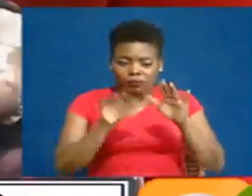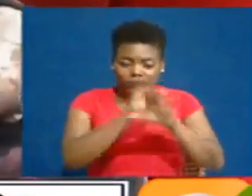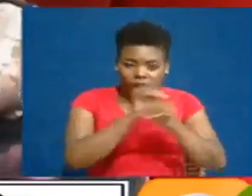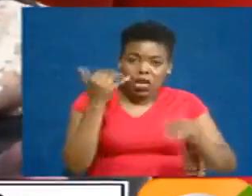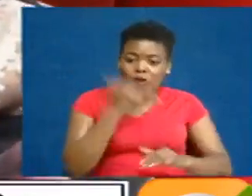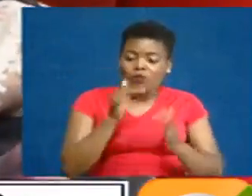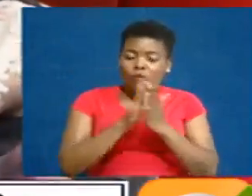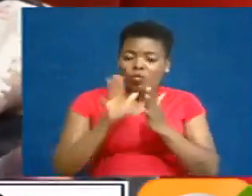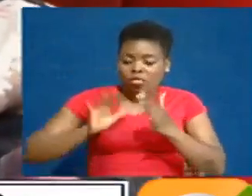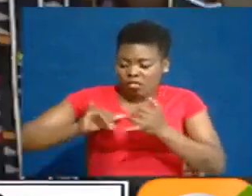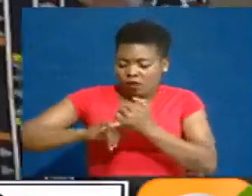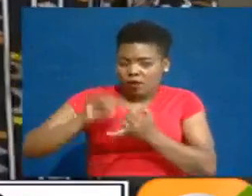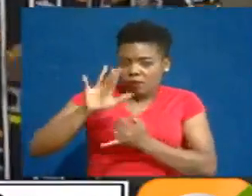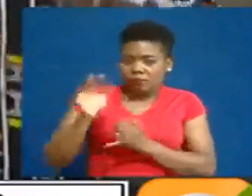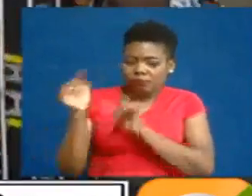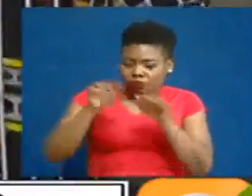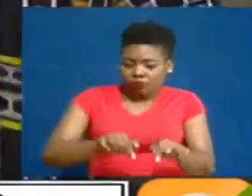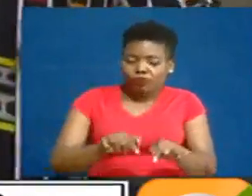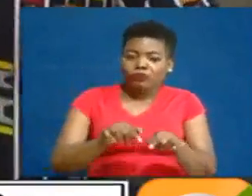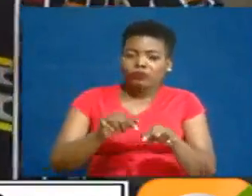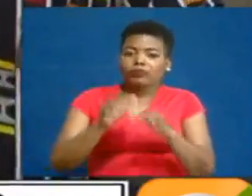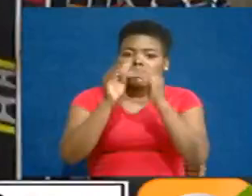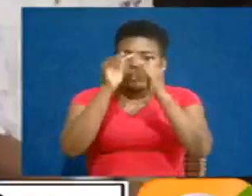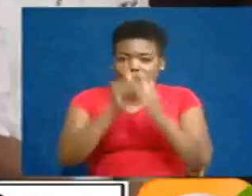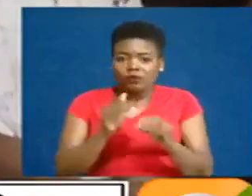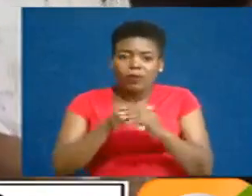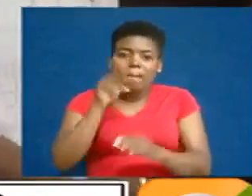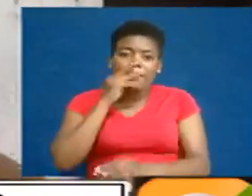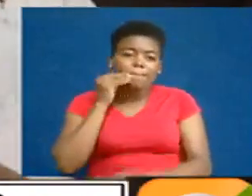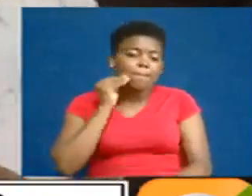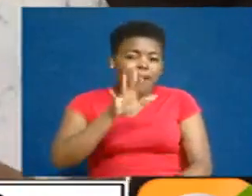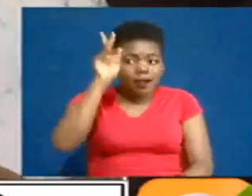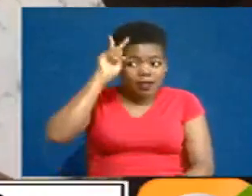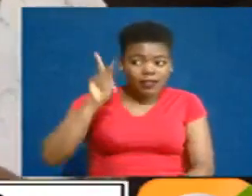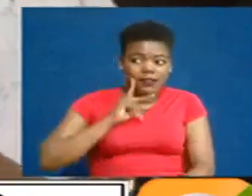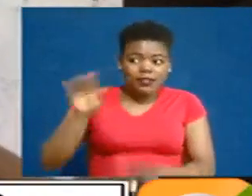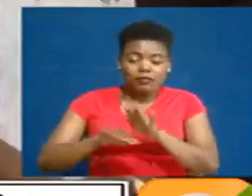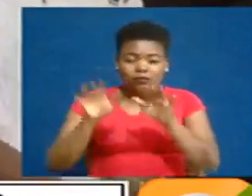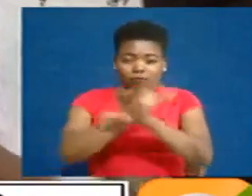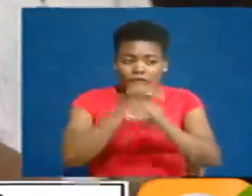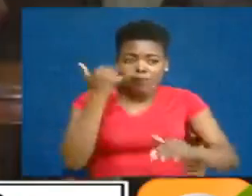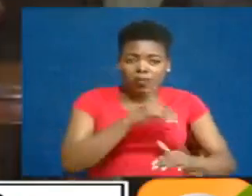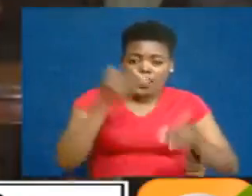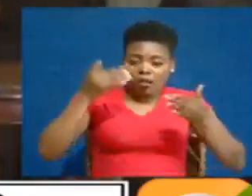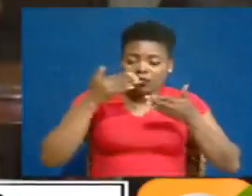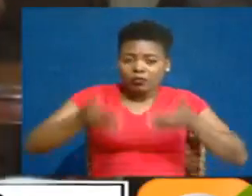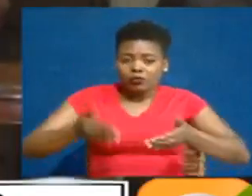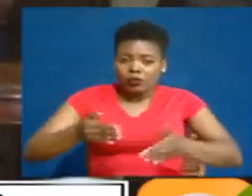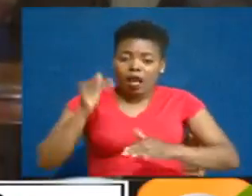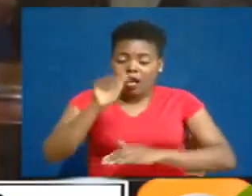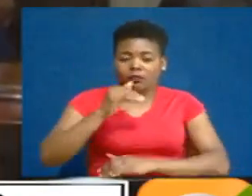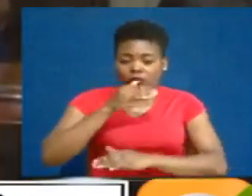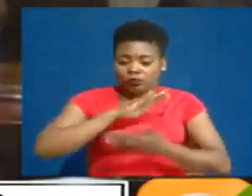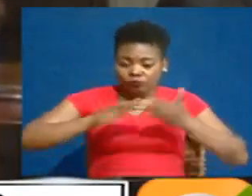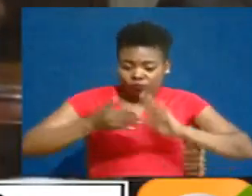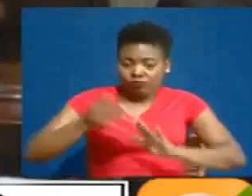to reside in the current residence. And to President William Ruto, Deputy President Rigathi Gachagua turned today, asking for